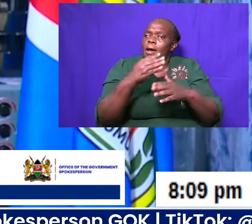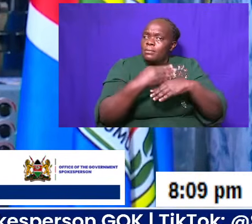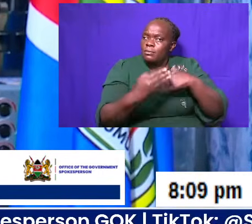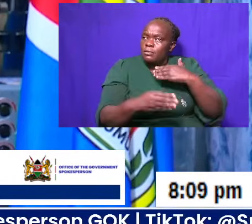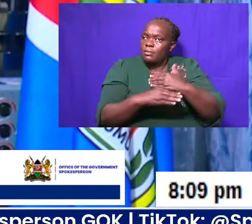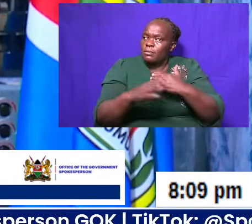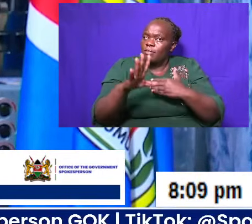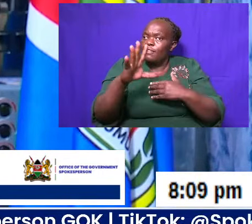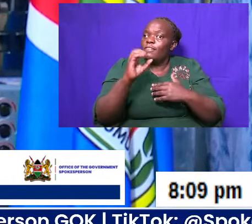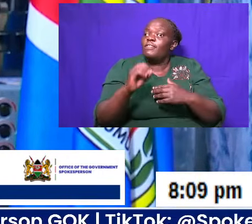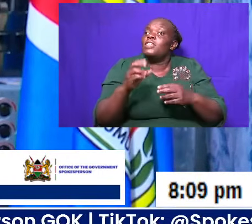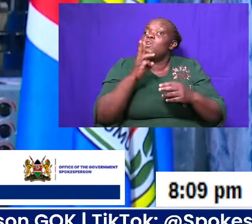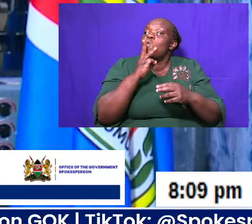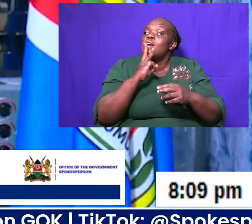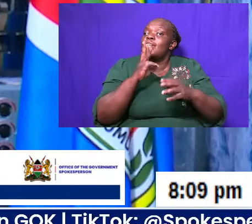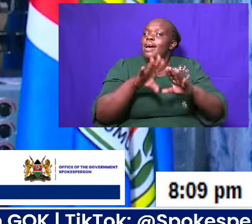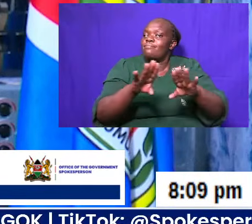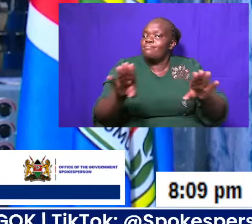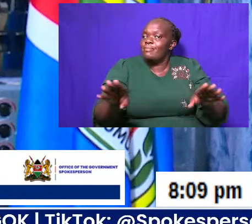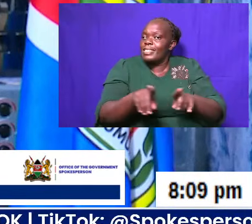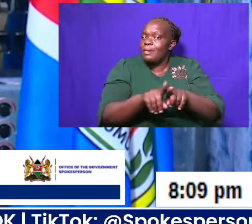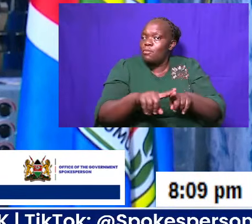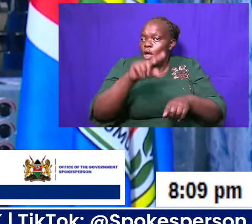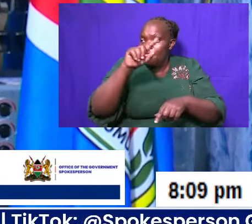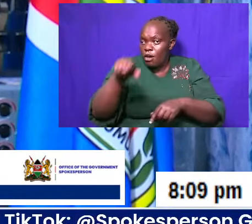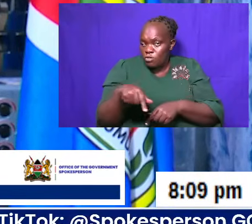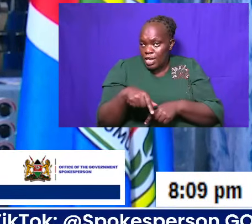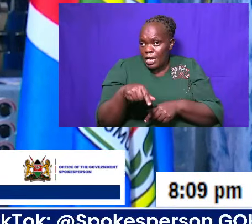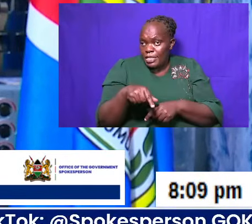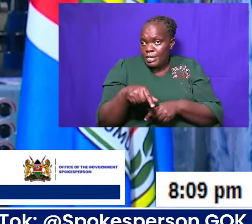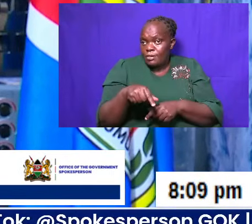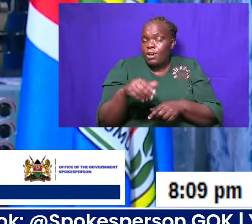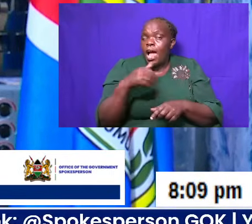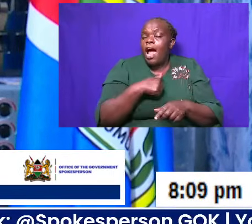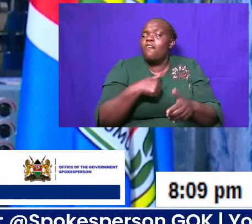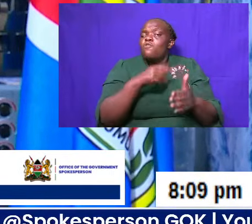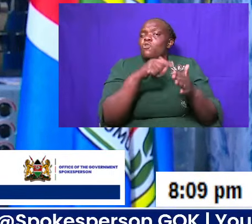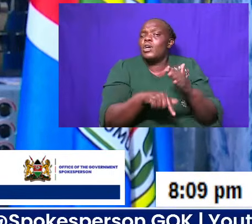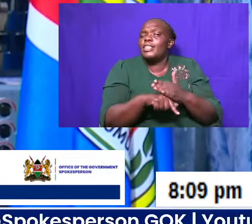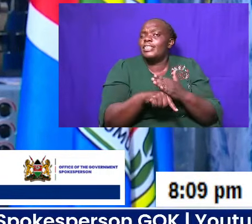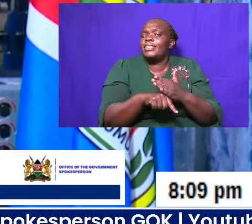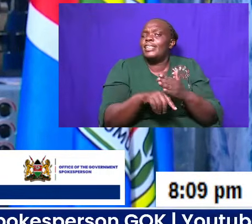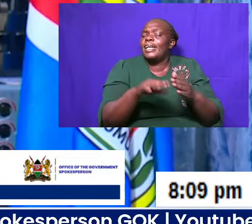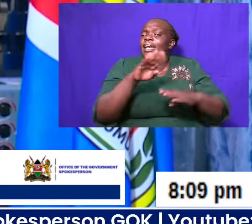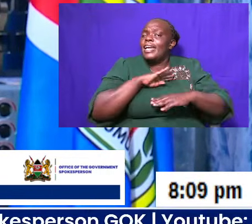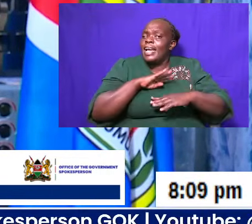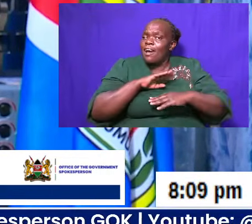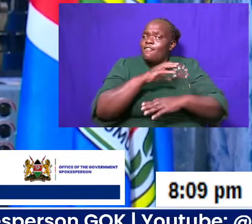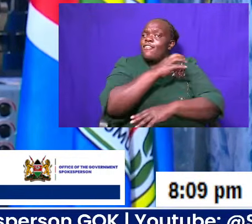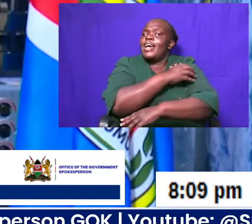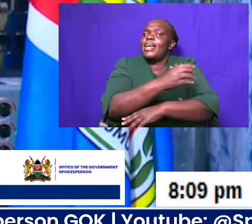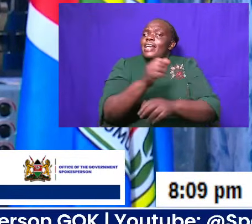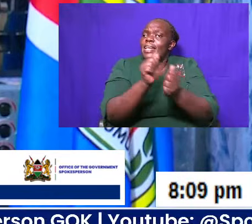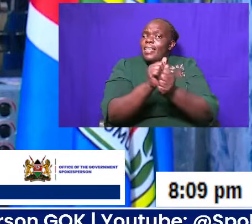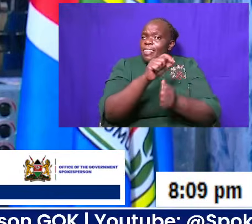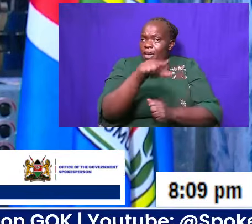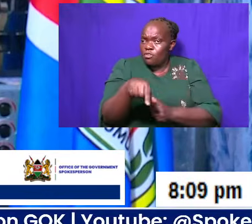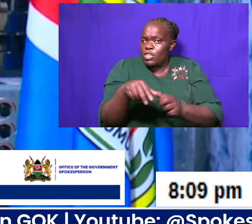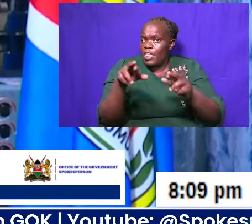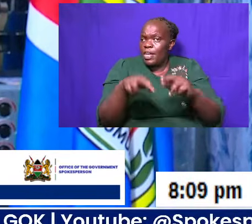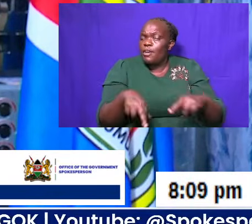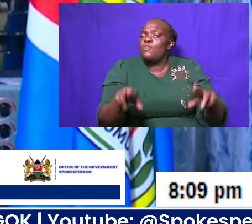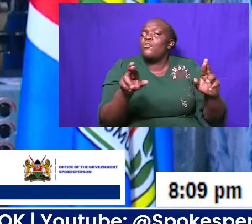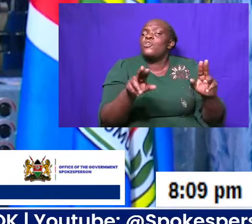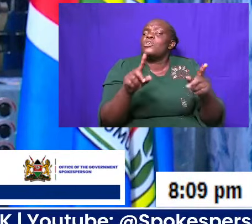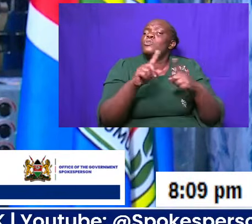50 mega dams and 1,000 small dams, so that we have even enough energy, 10,000 megawatts. The roads